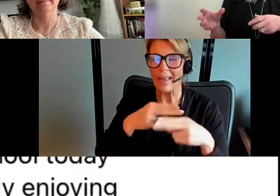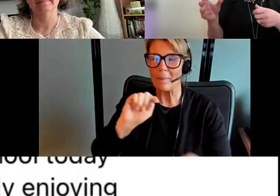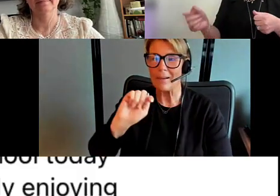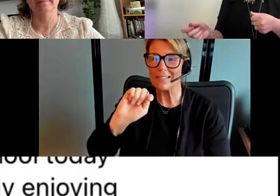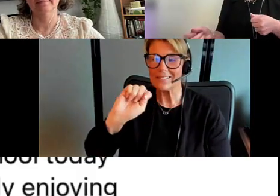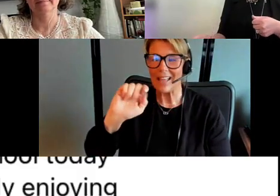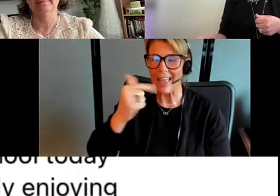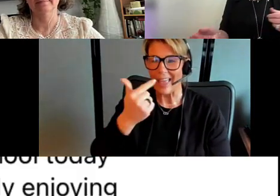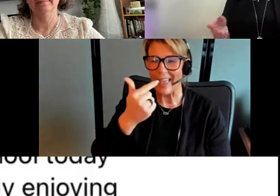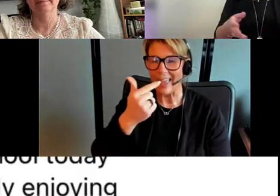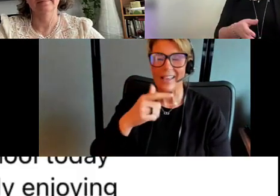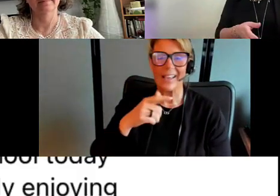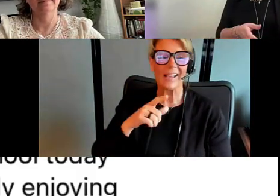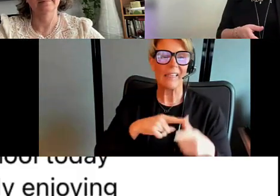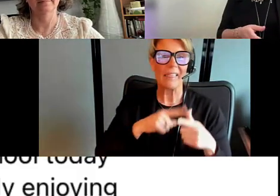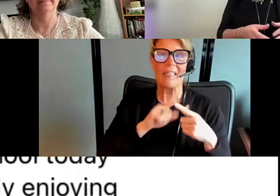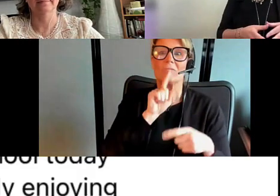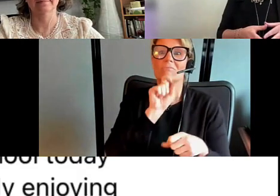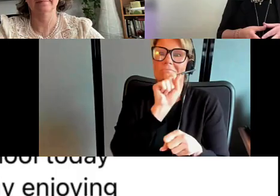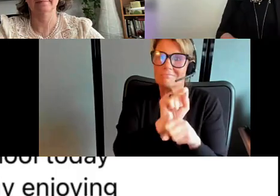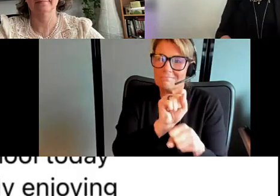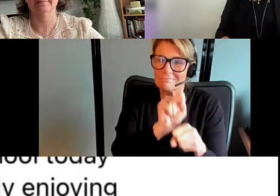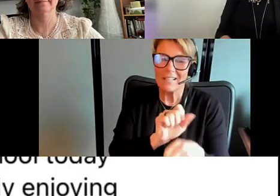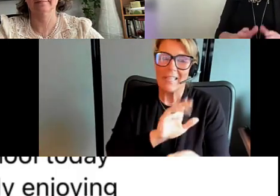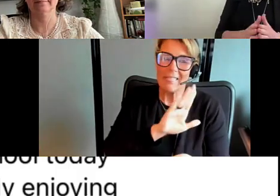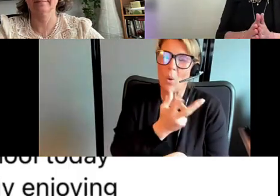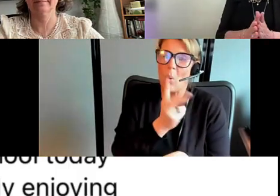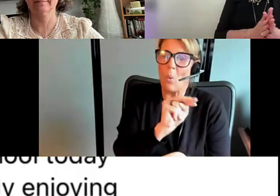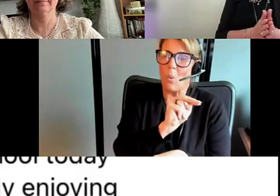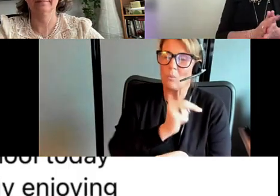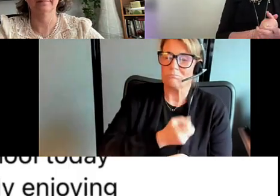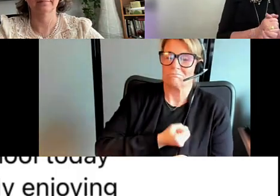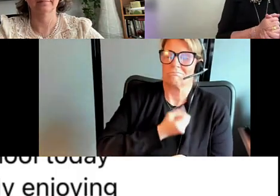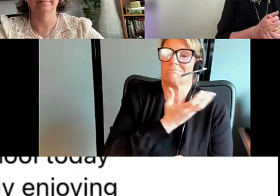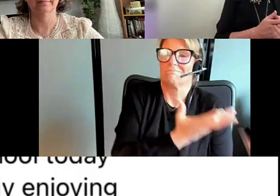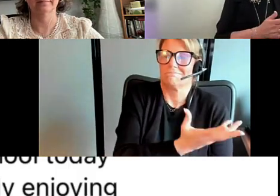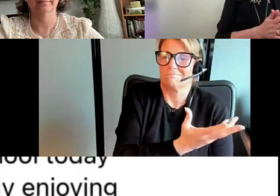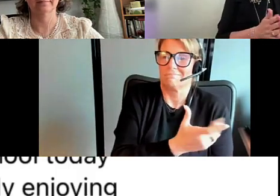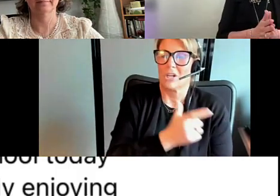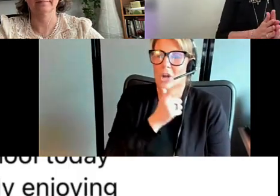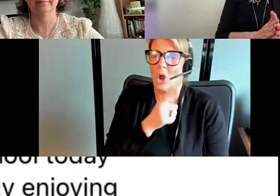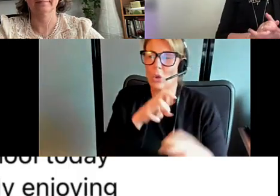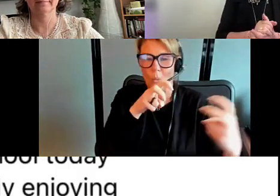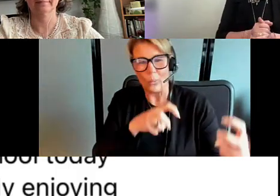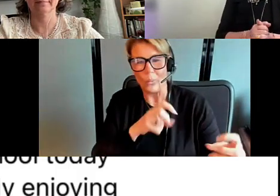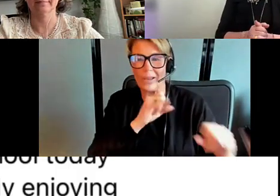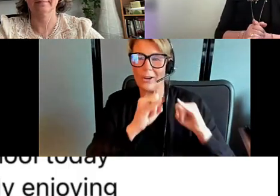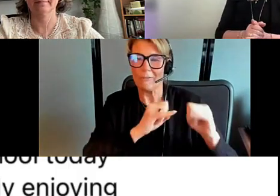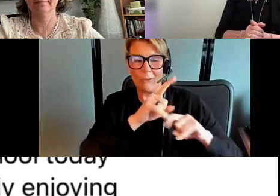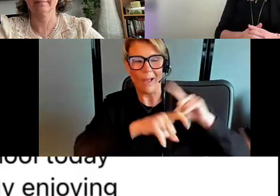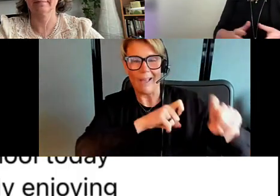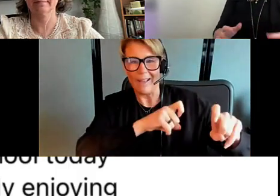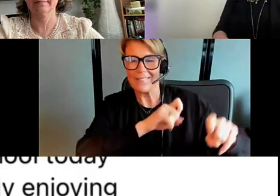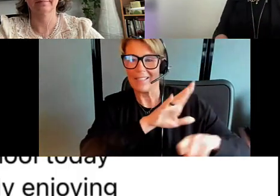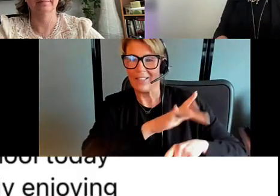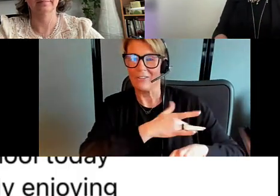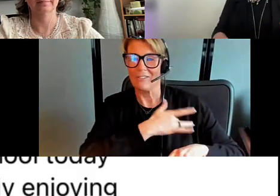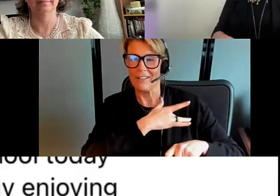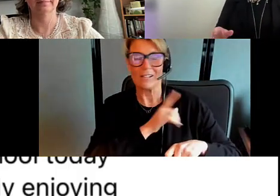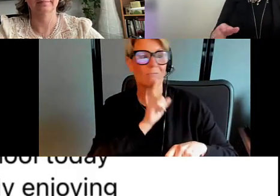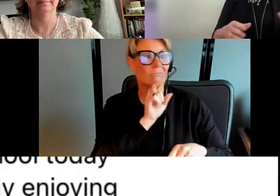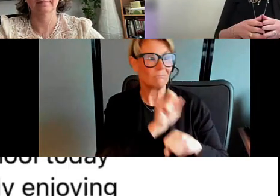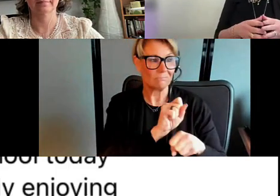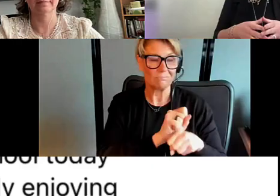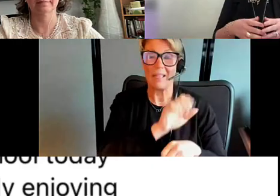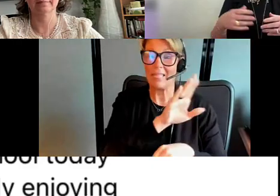rather than you interviewing them or making a post. So this one here was a student with special education needs. She's